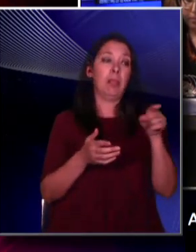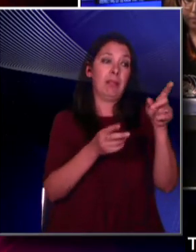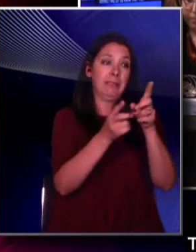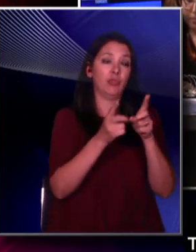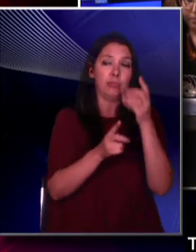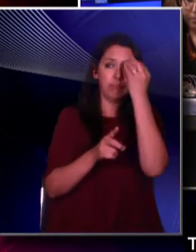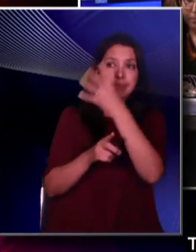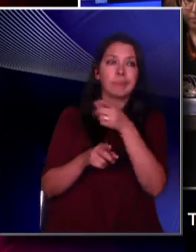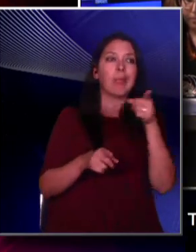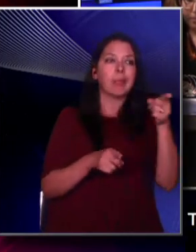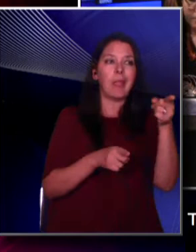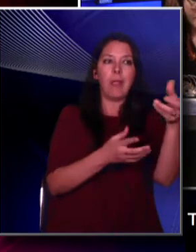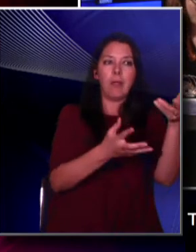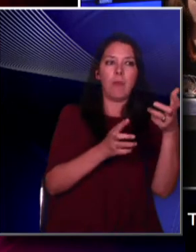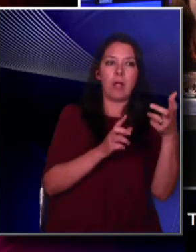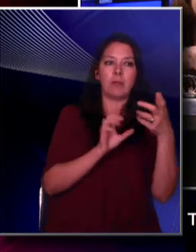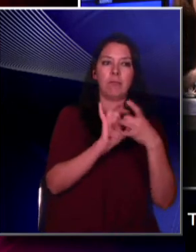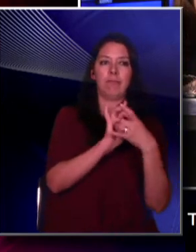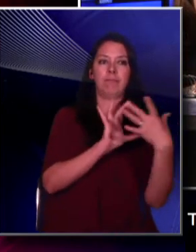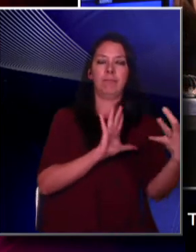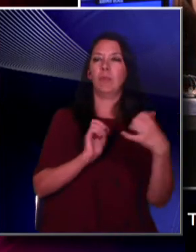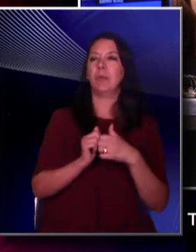the agreement because